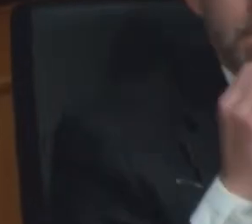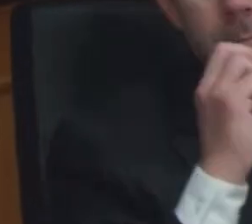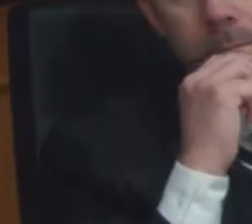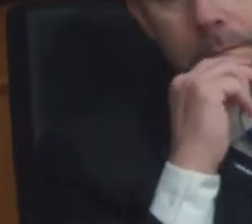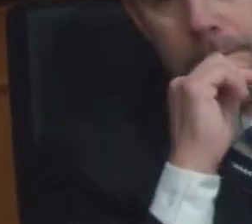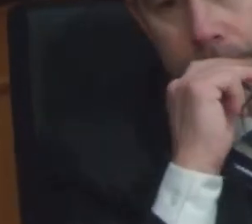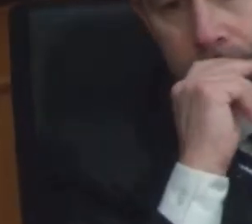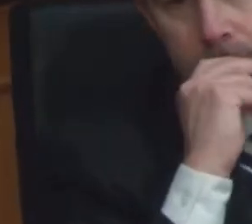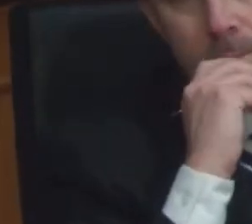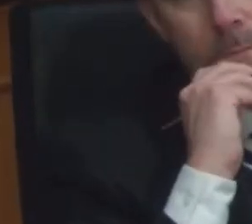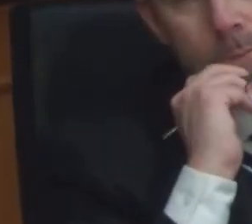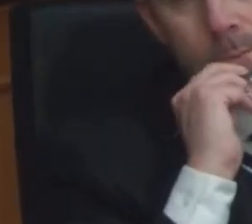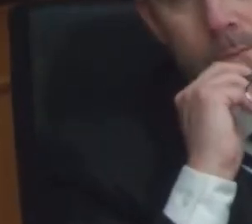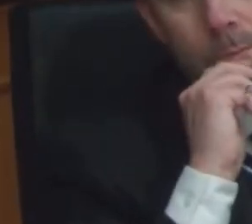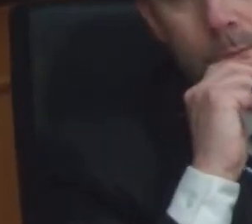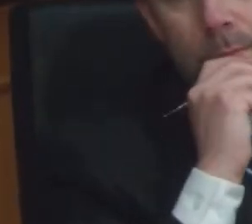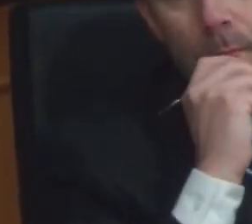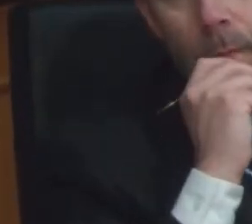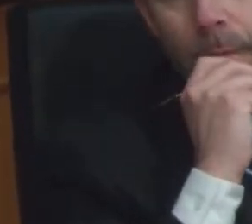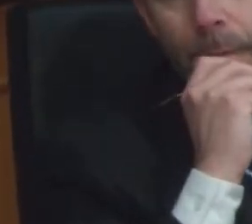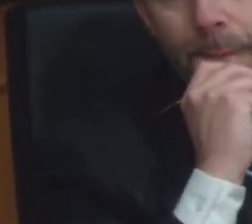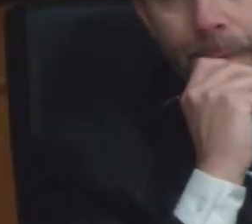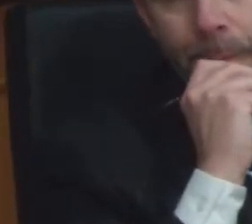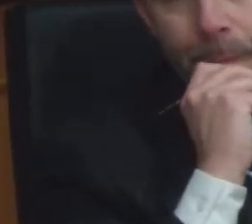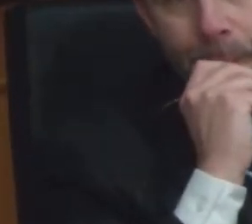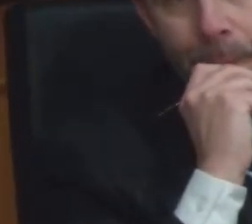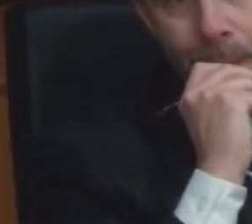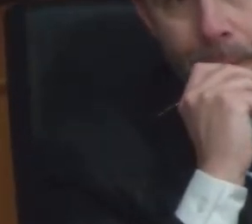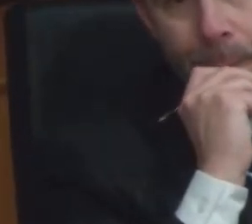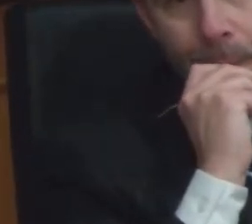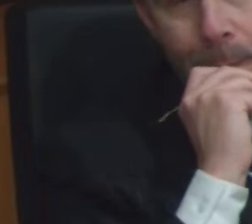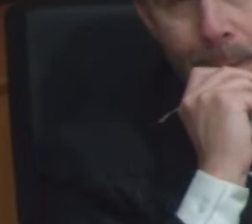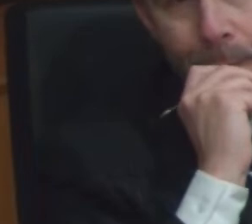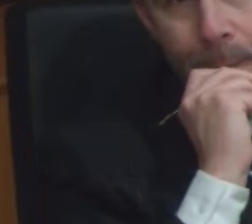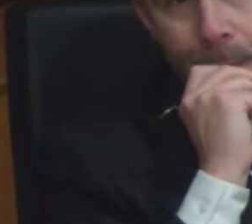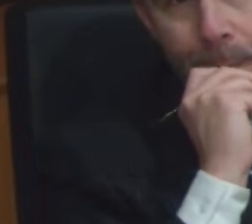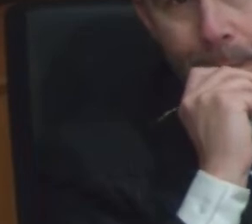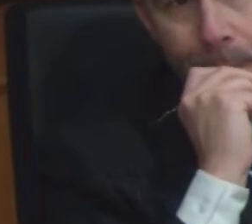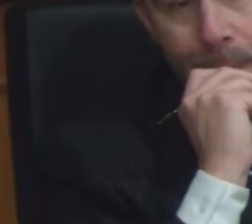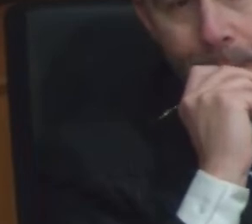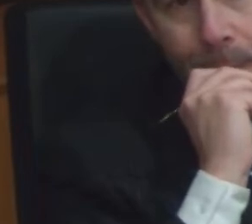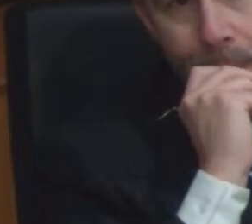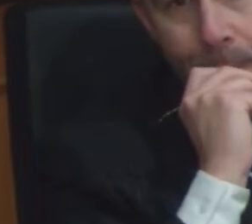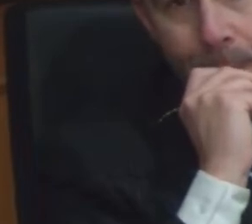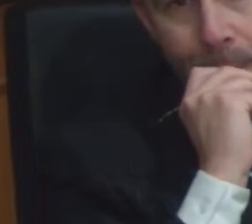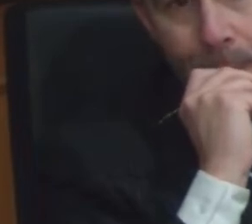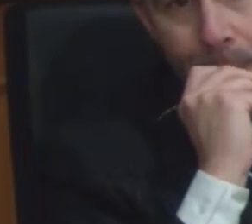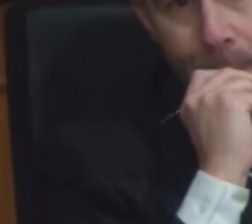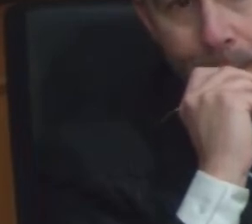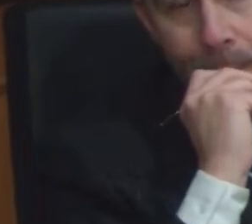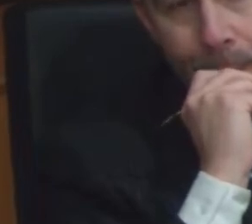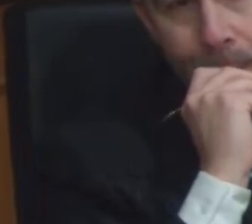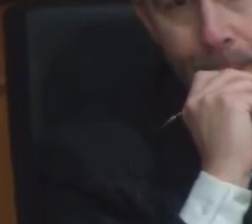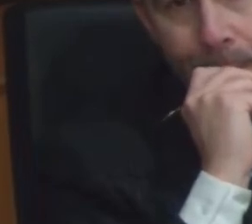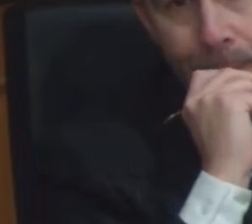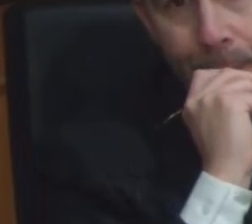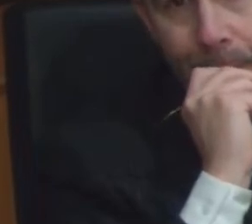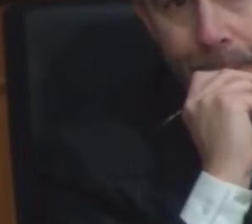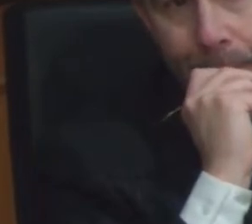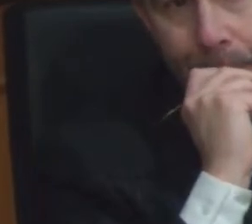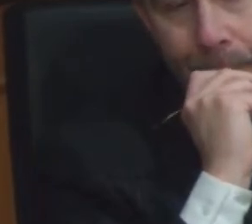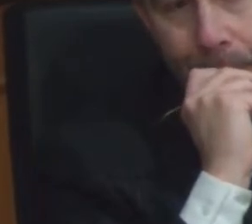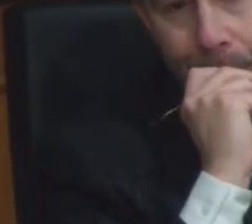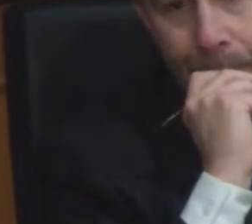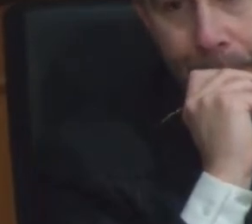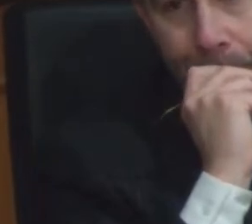can't come away from the business during the day, how do you reach out to them, and how do they get connected